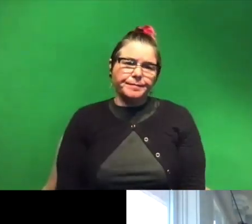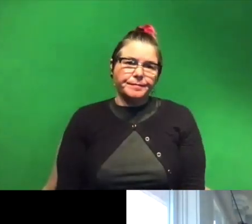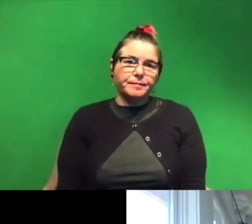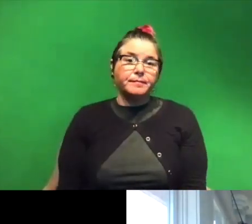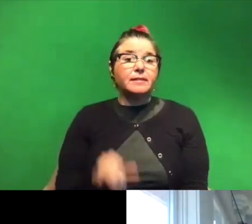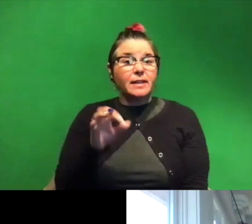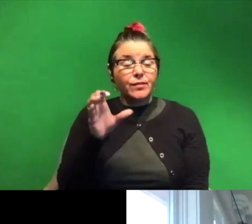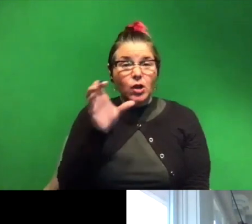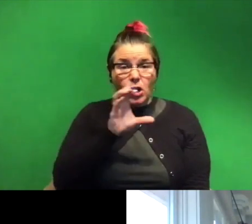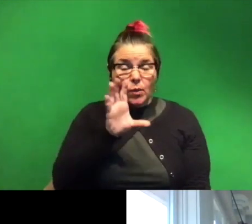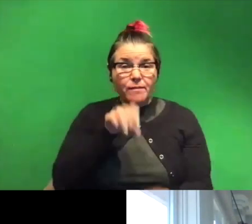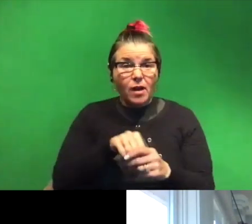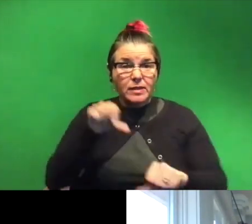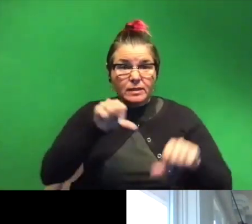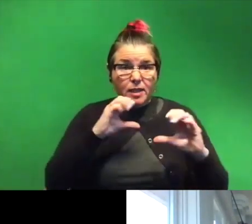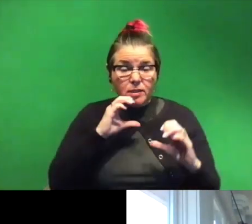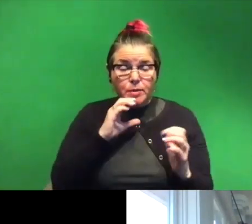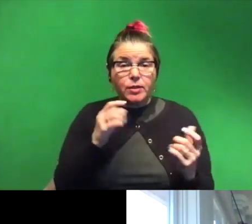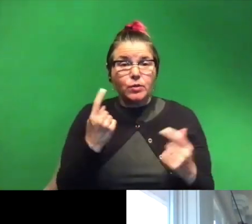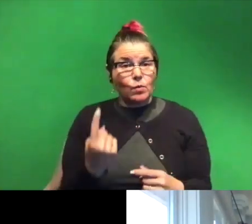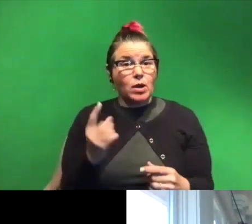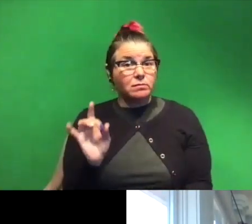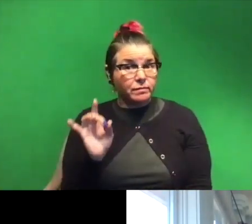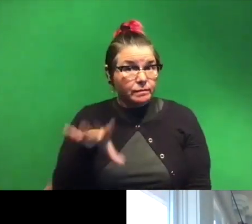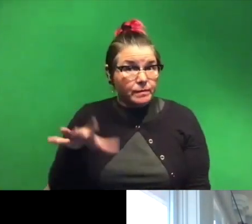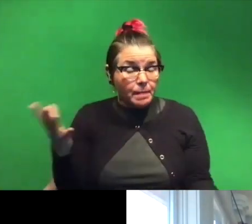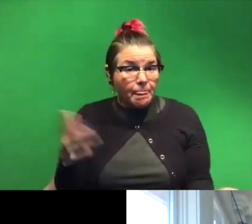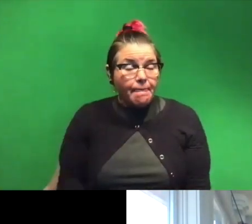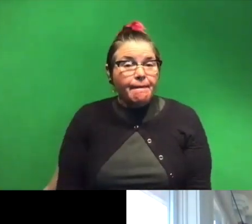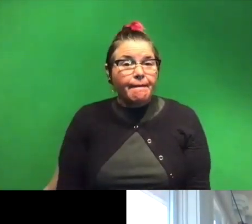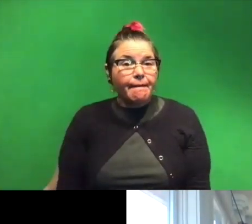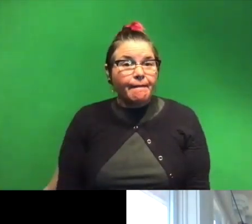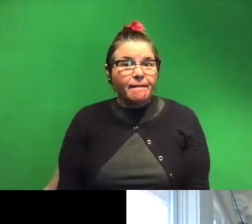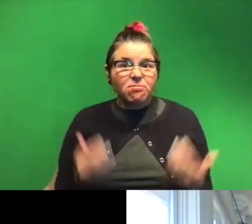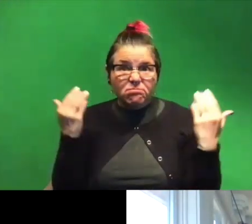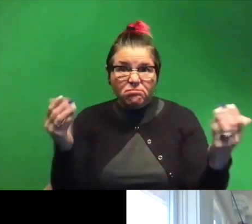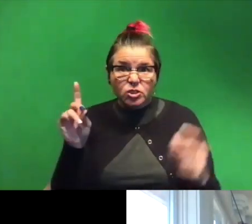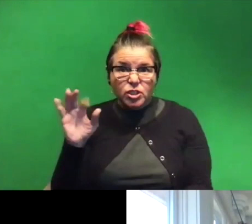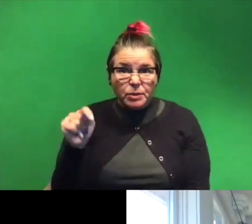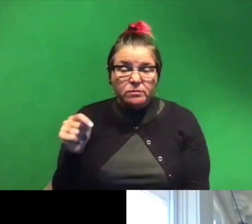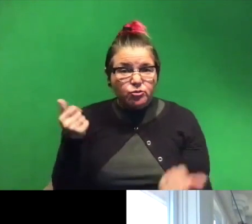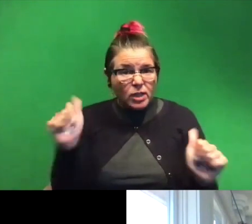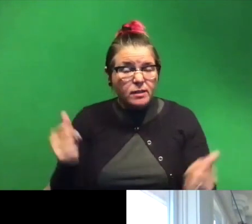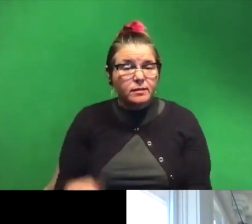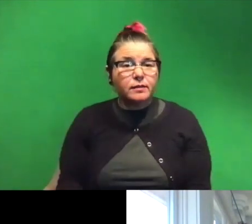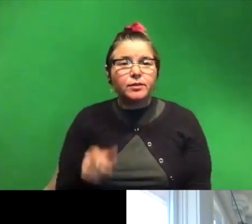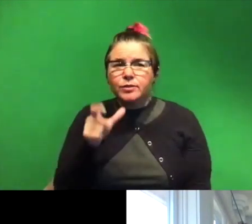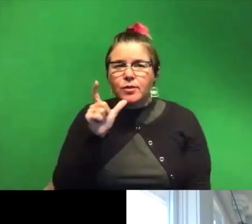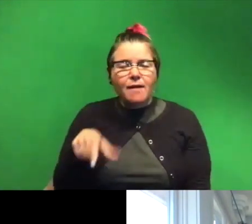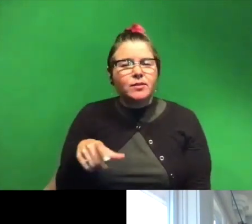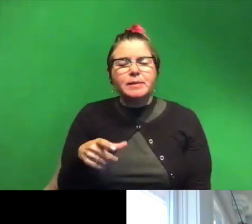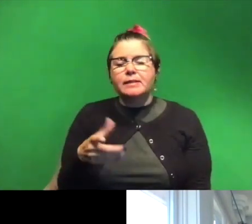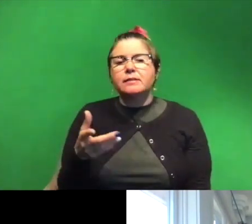looking to get involved in science communication, one piece of advice that I'd give you is just do it. Just try it out. Yeah. Like, you don't need to